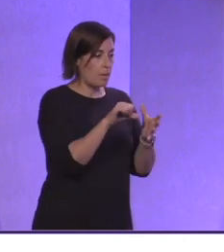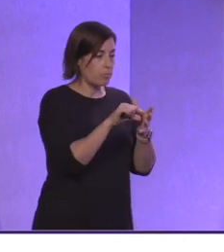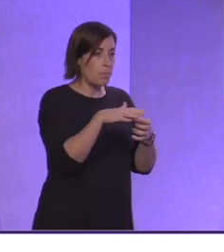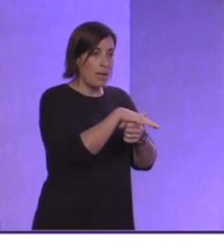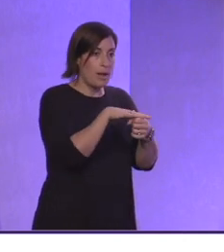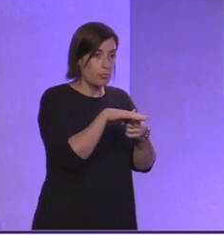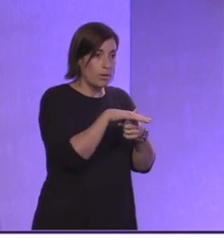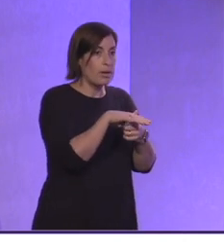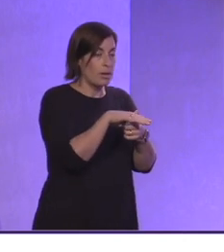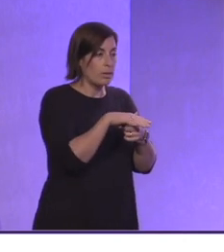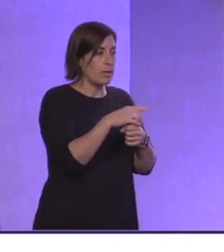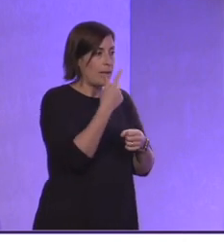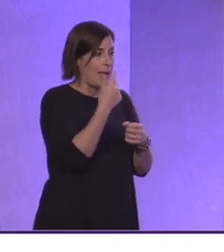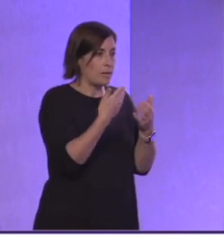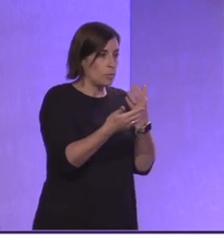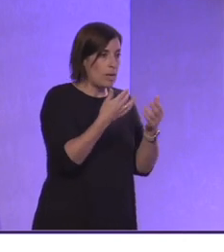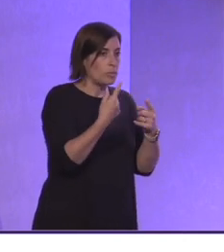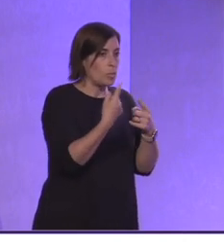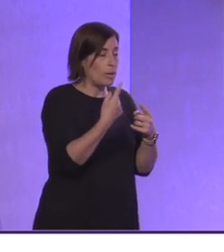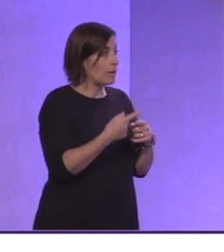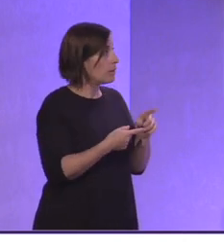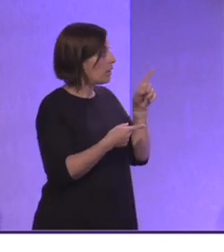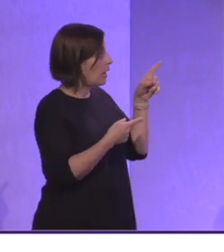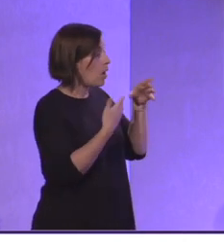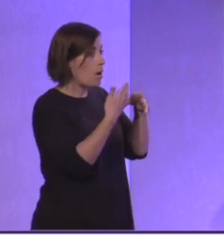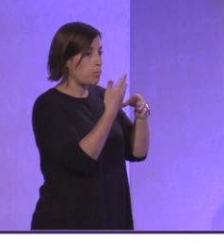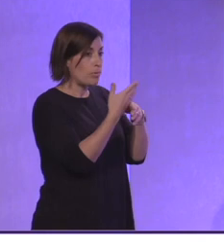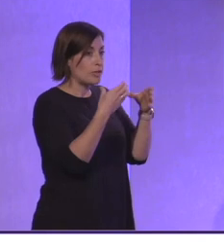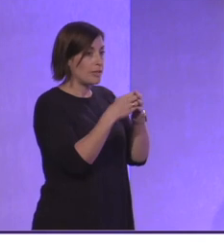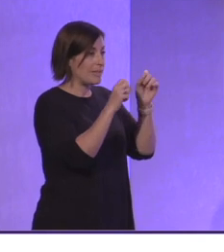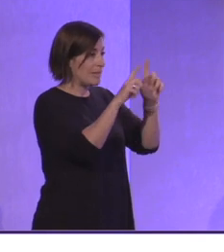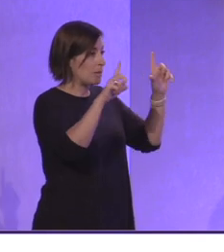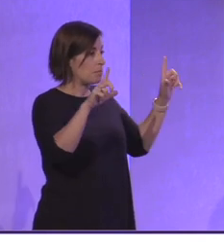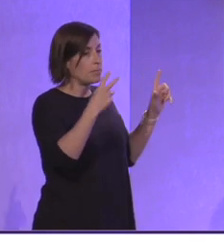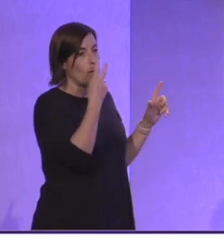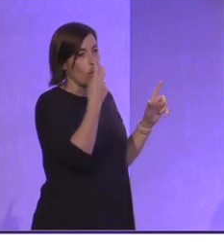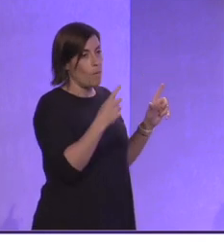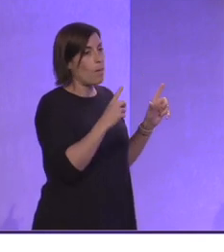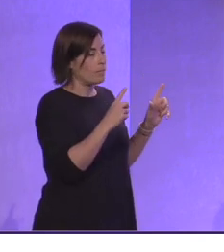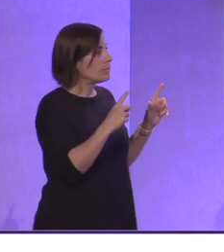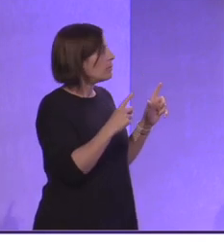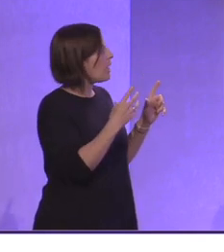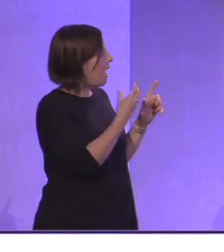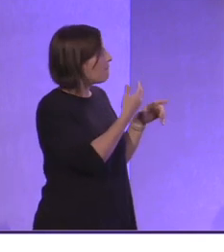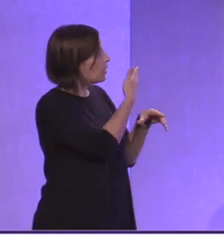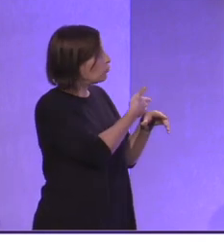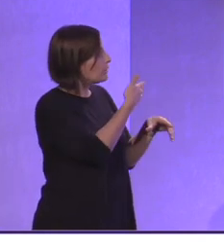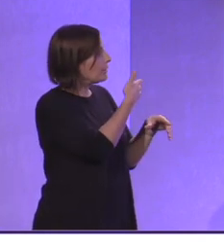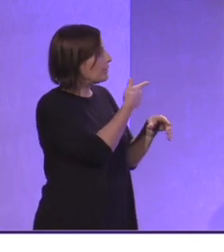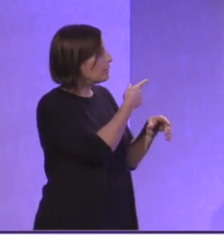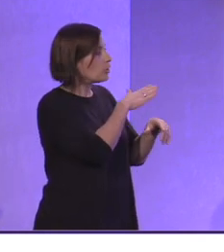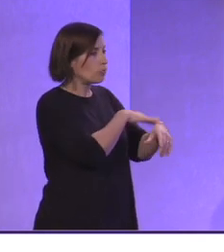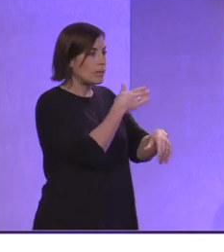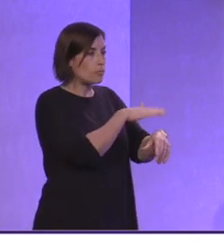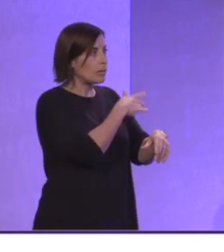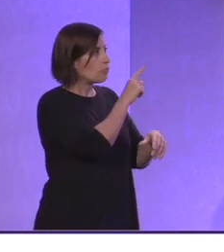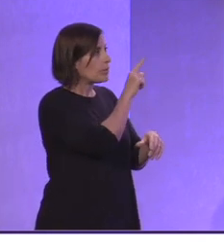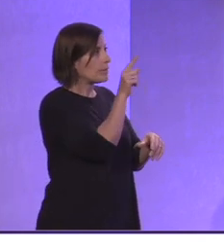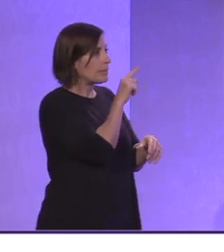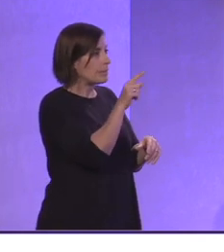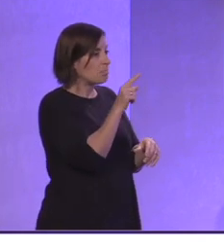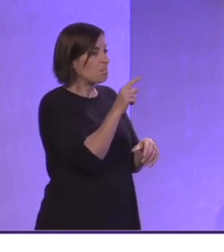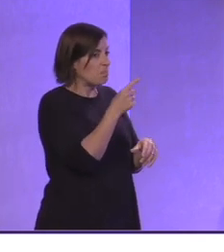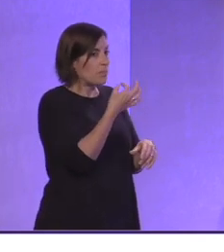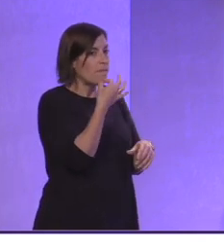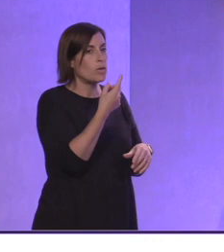is a dashboard of our operation status board, where there are a lot of tiles with green lines against them, which are all good services, but there are a